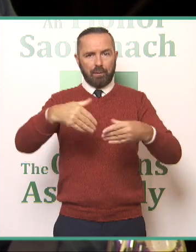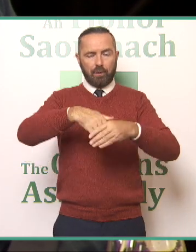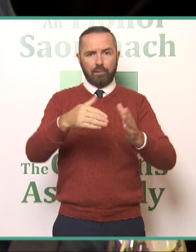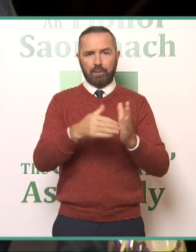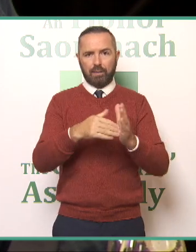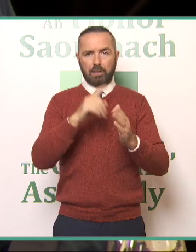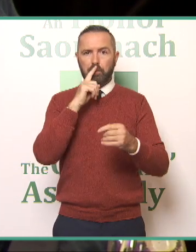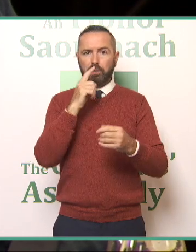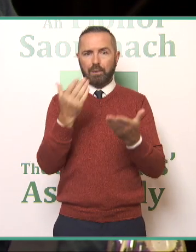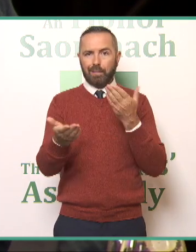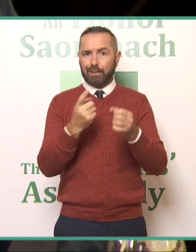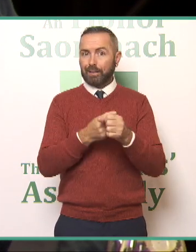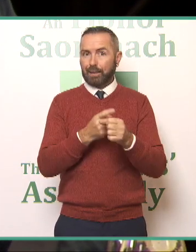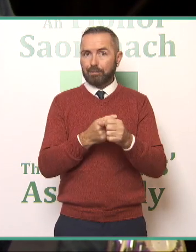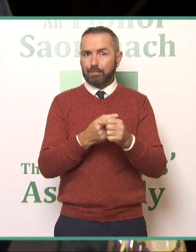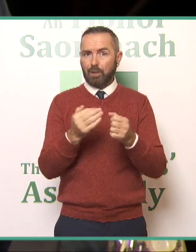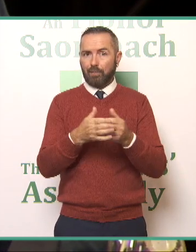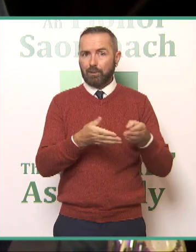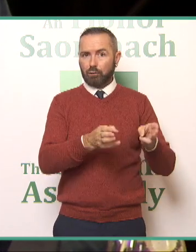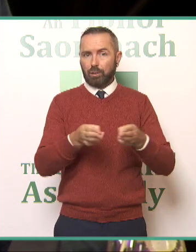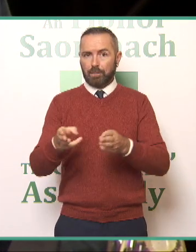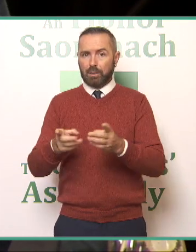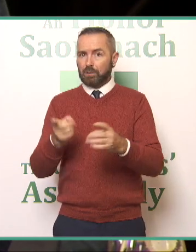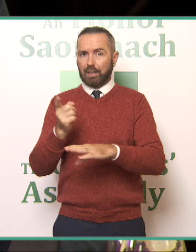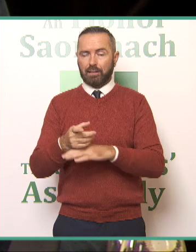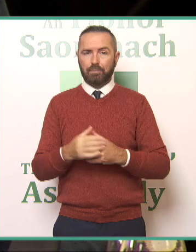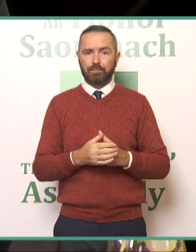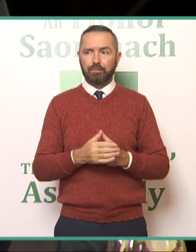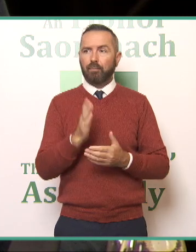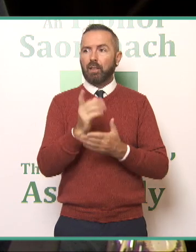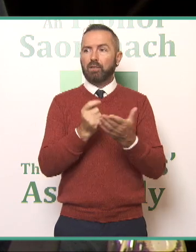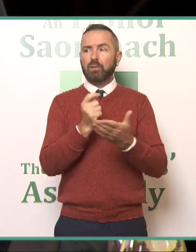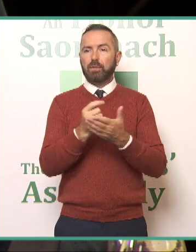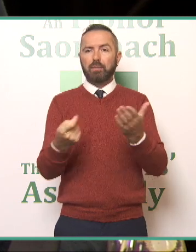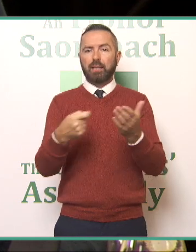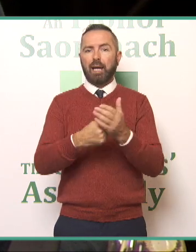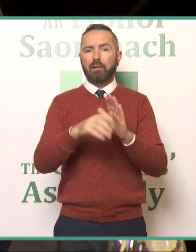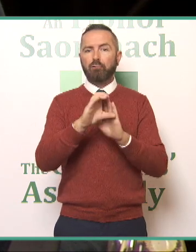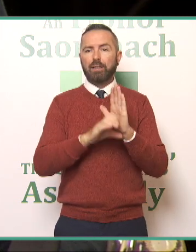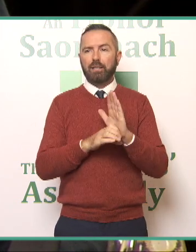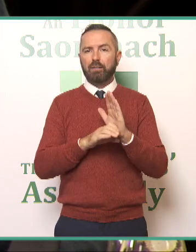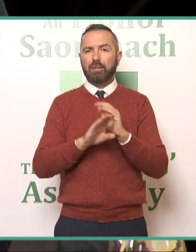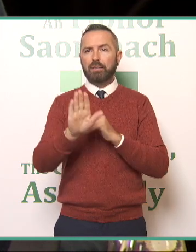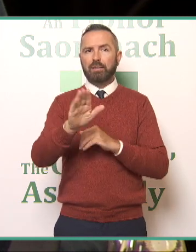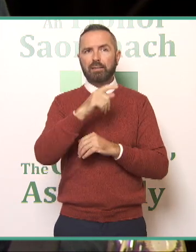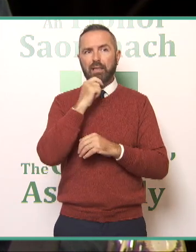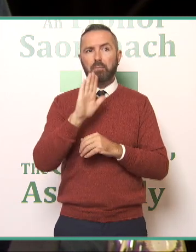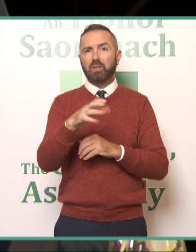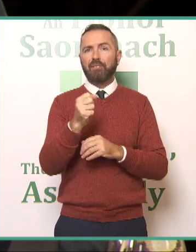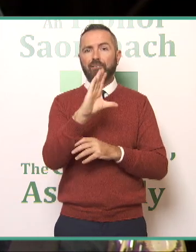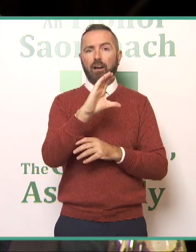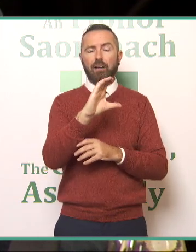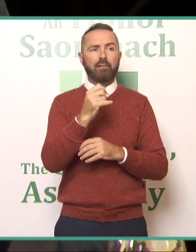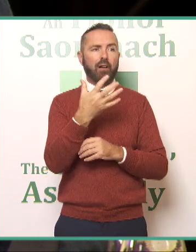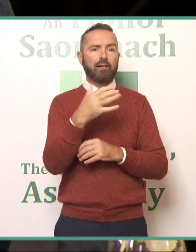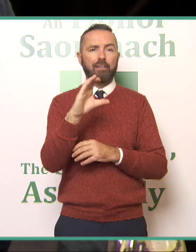But again, the balance between the streams does that too. But sometimes they'll put in criteria such as you have to have at least 5 hectares or 10